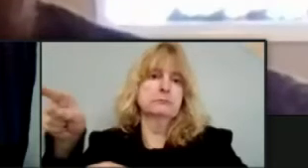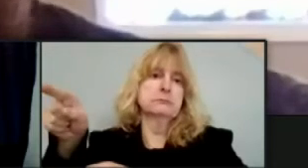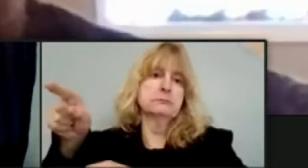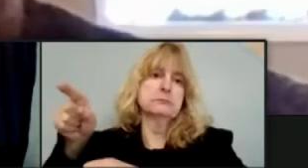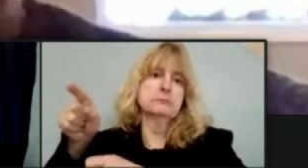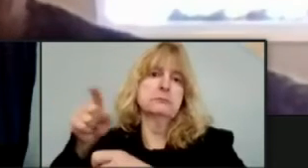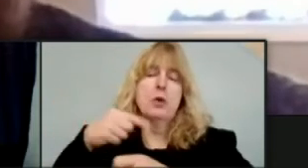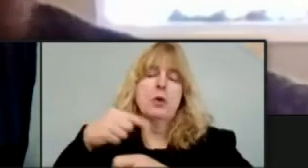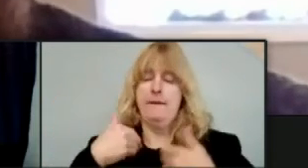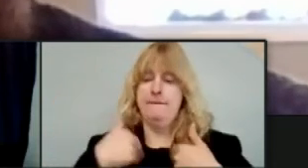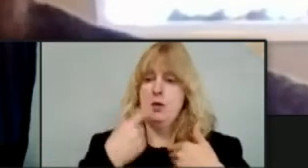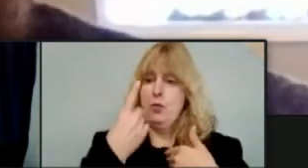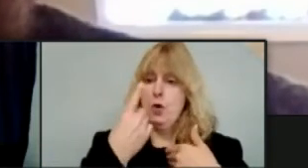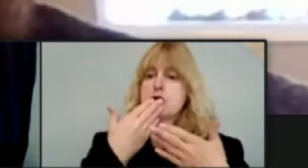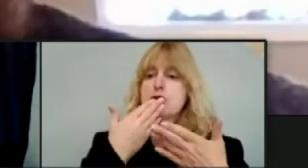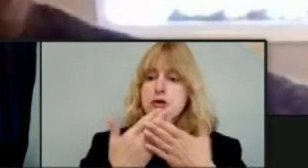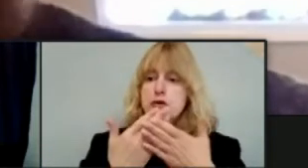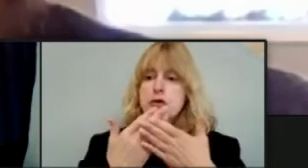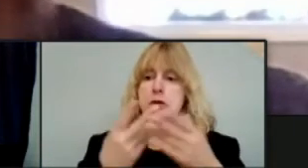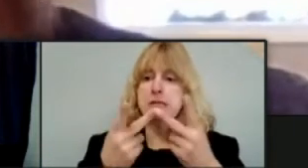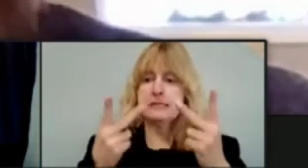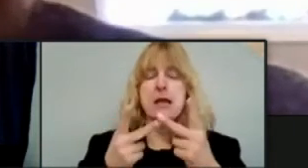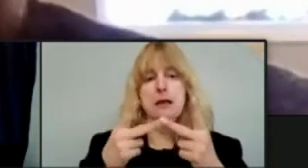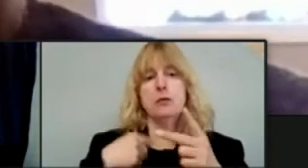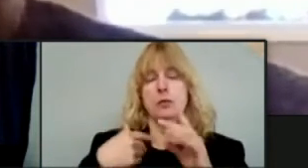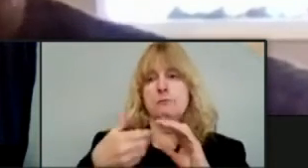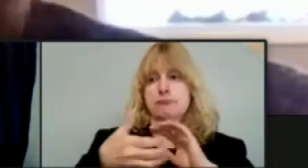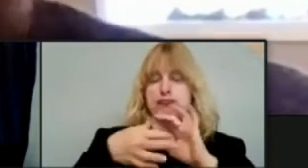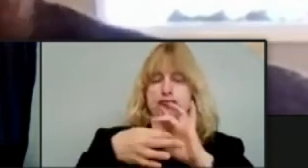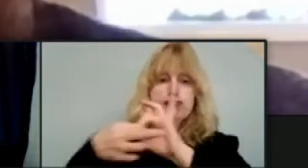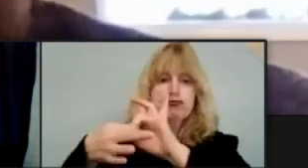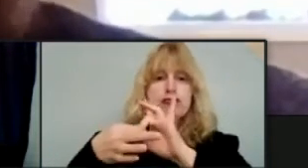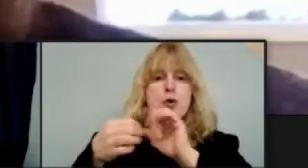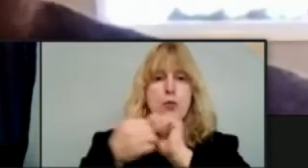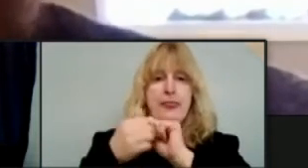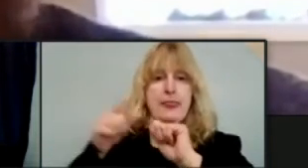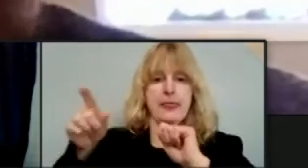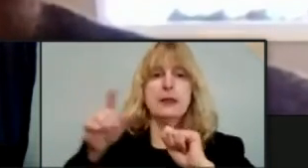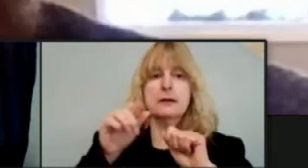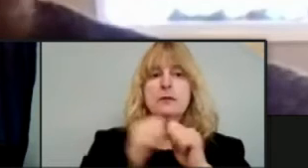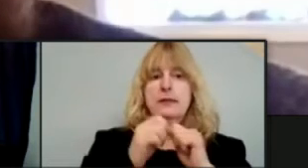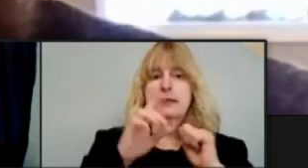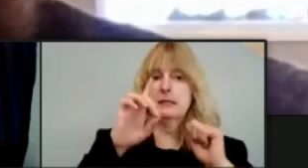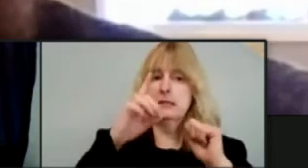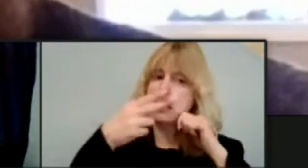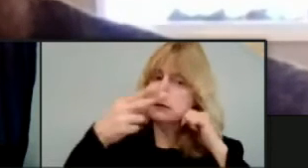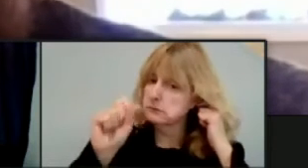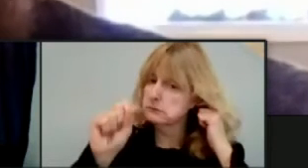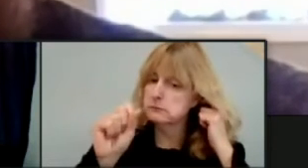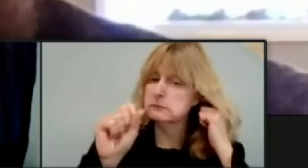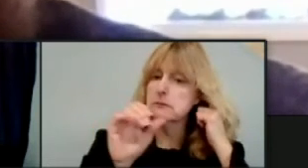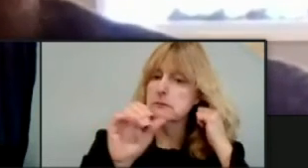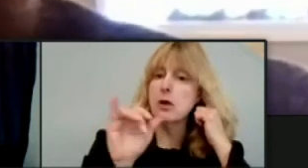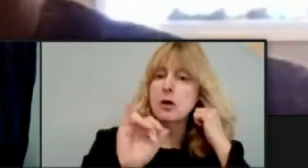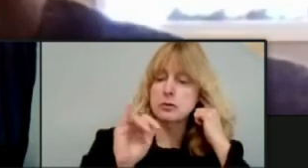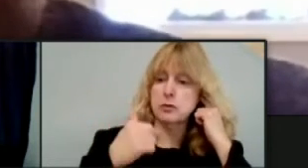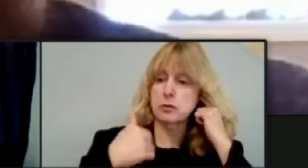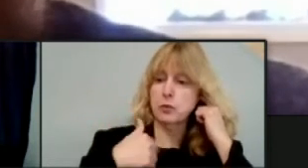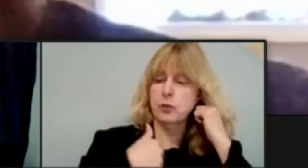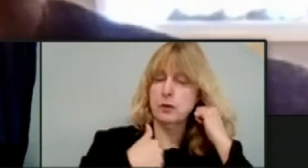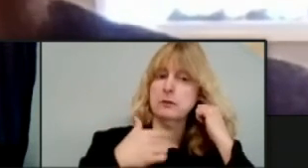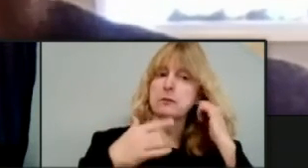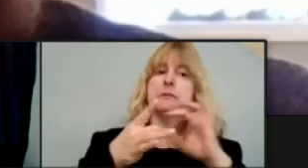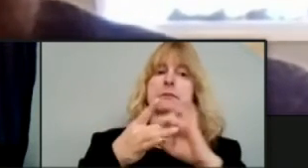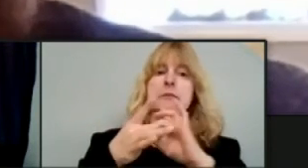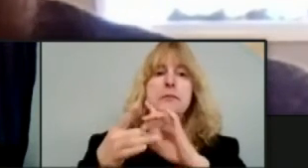that we partner with in the Michigan Department of Health and Human Services. One, we have a lot of information on our website, but we also partner with an organization